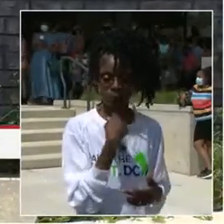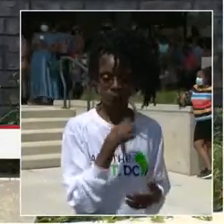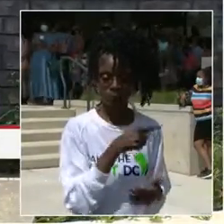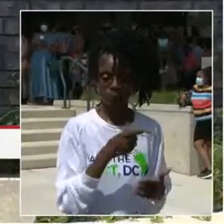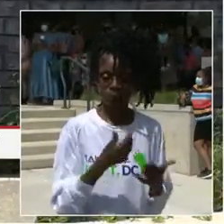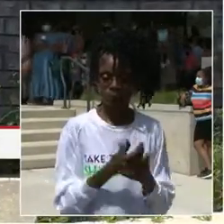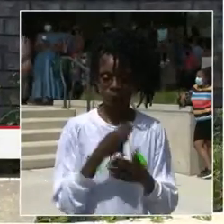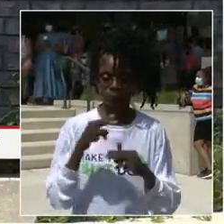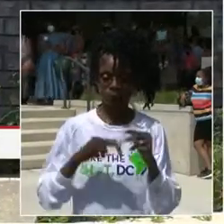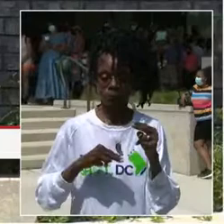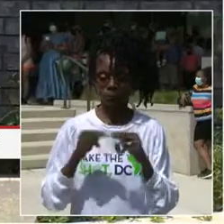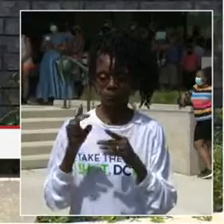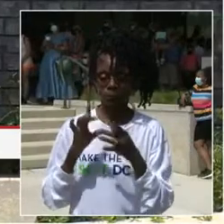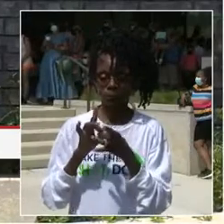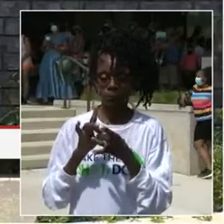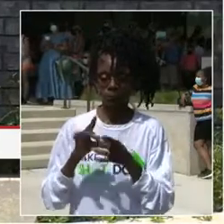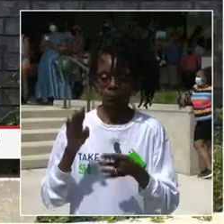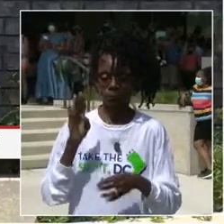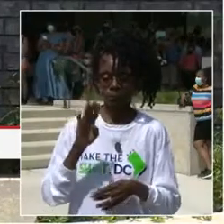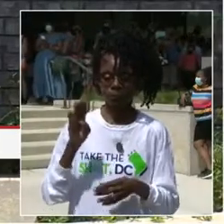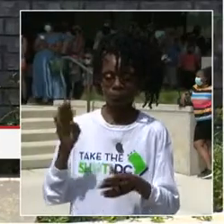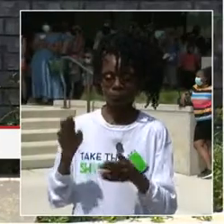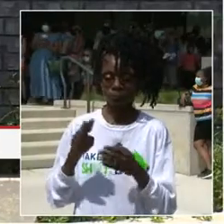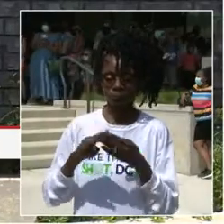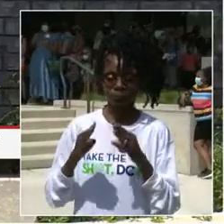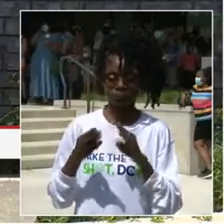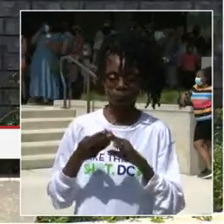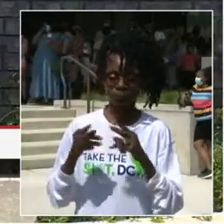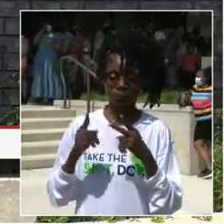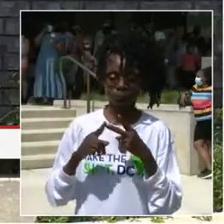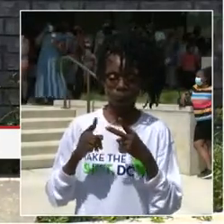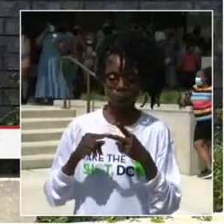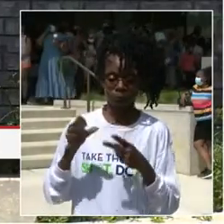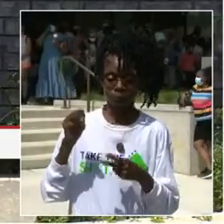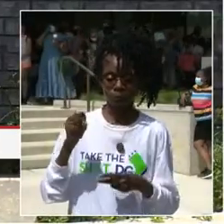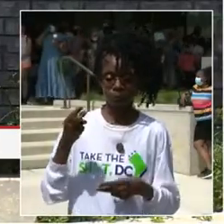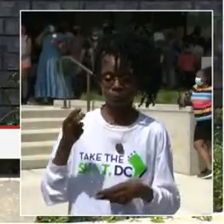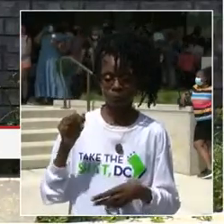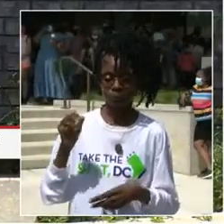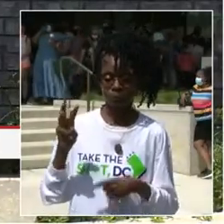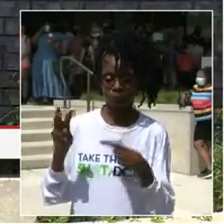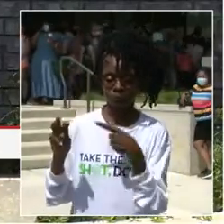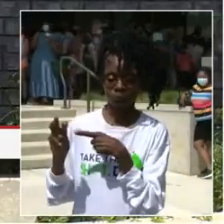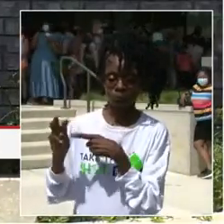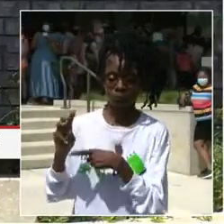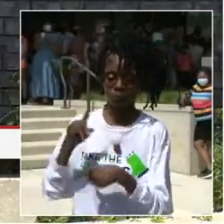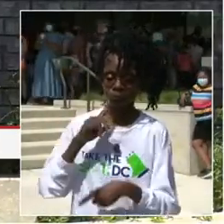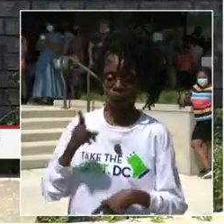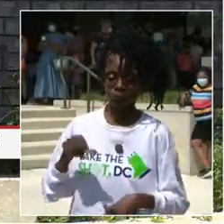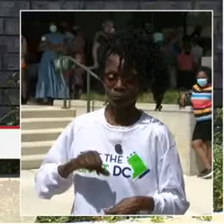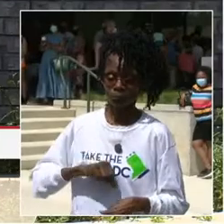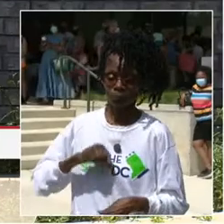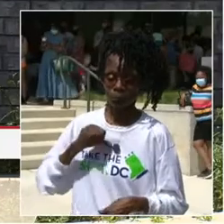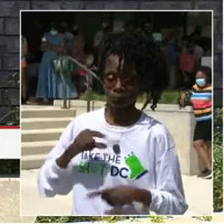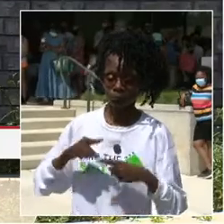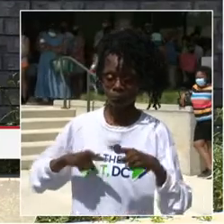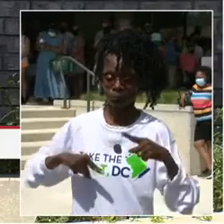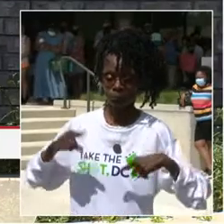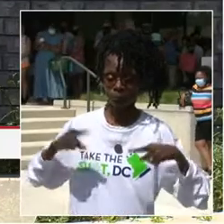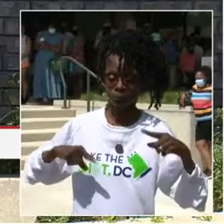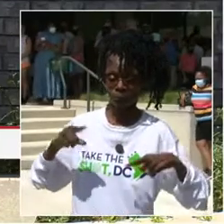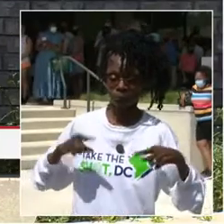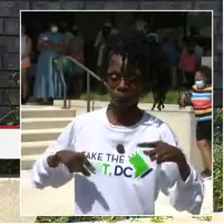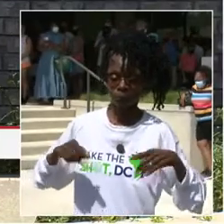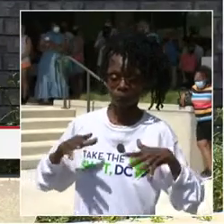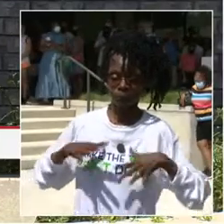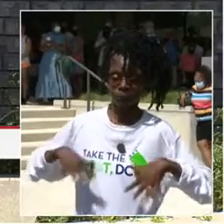community. Secondly, you know, the Shaw neighbors are very proud of the community, the diverse neighborhood, beautiful neighborhood that we built here.